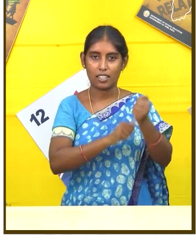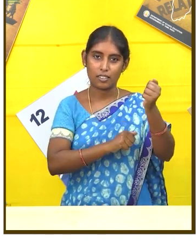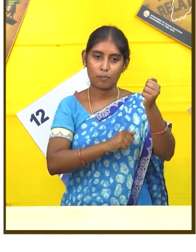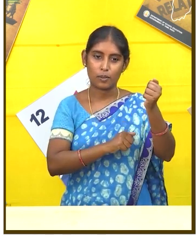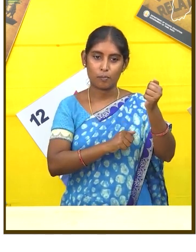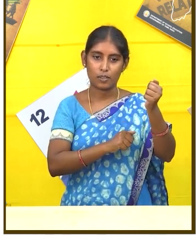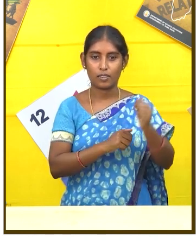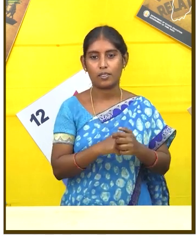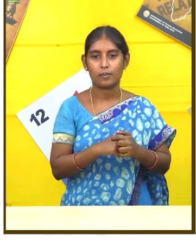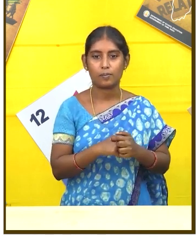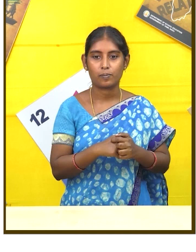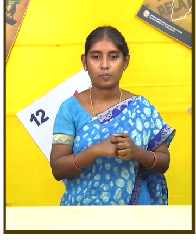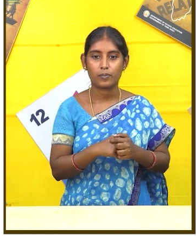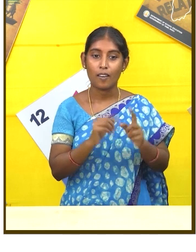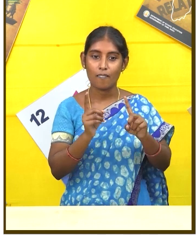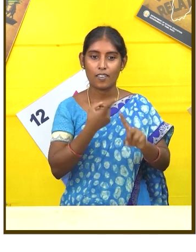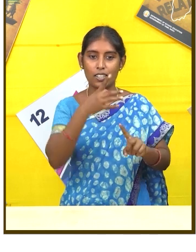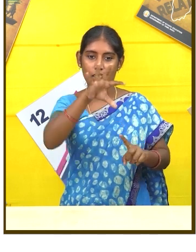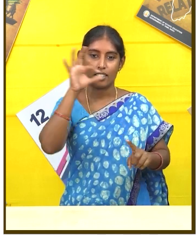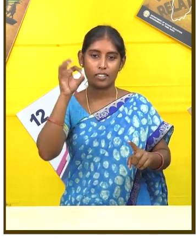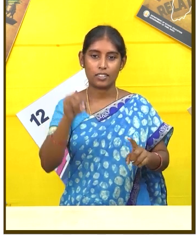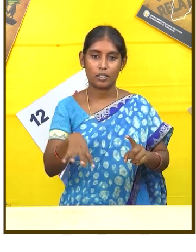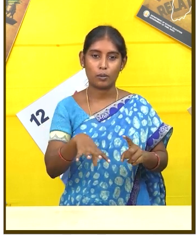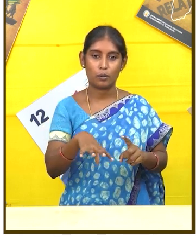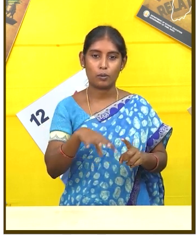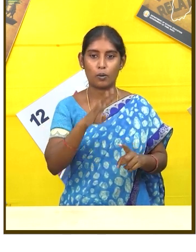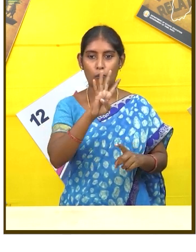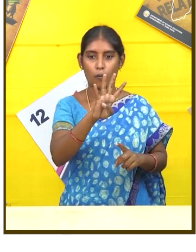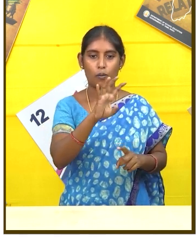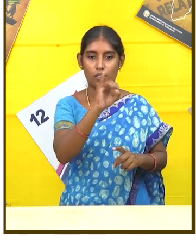do the subtraction, very simple. So write the 6th first,